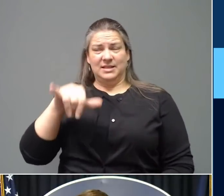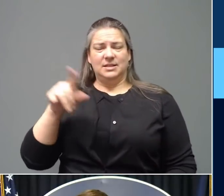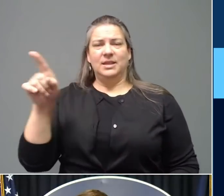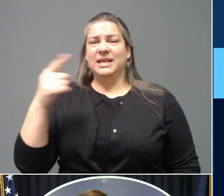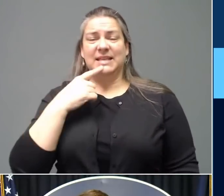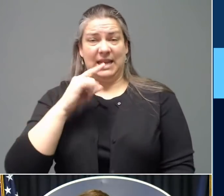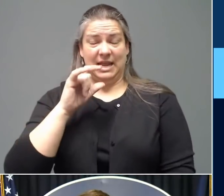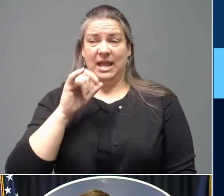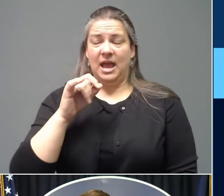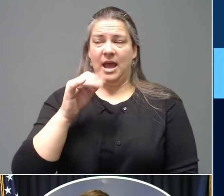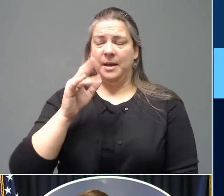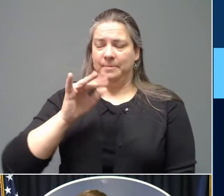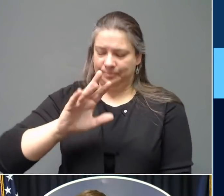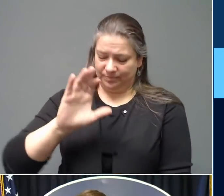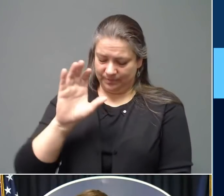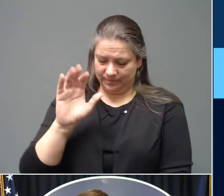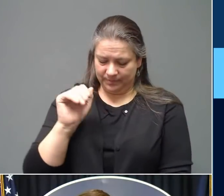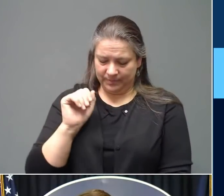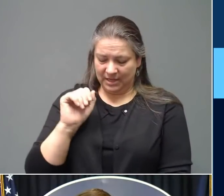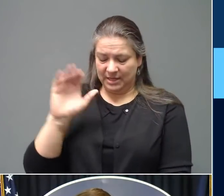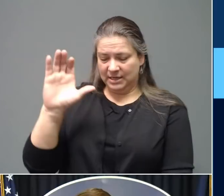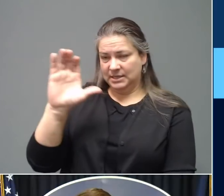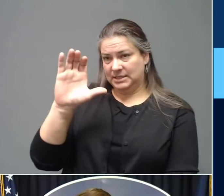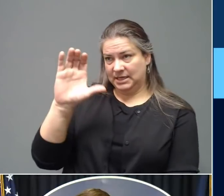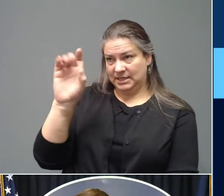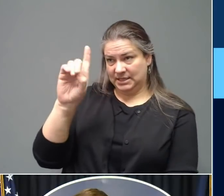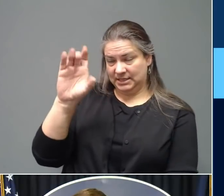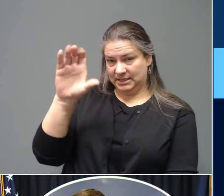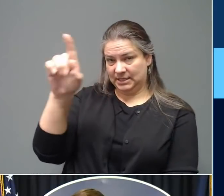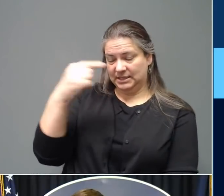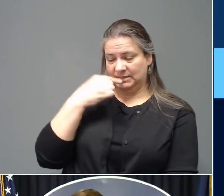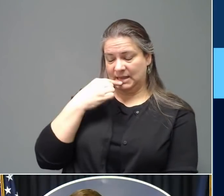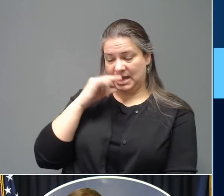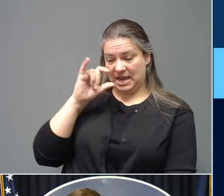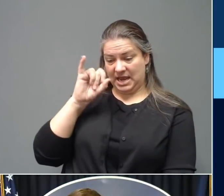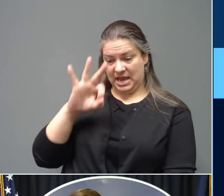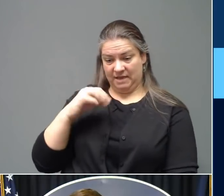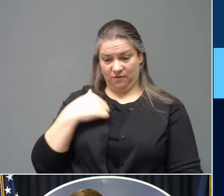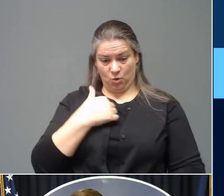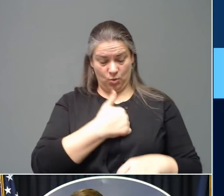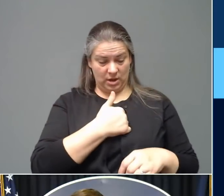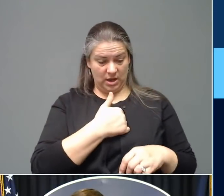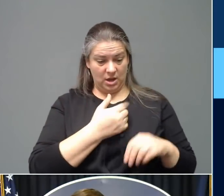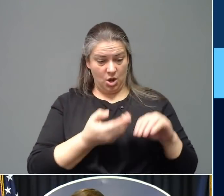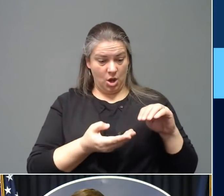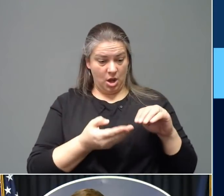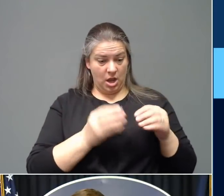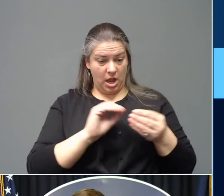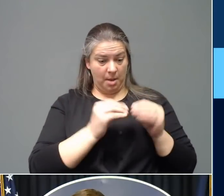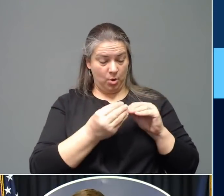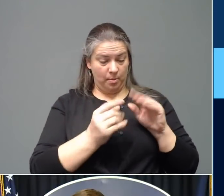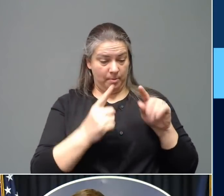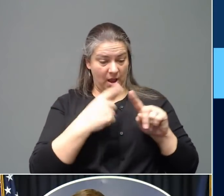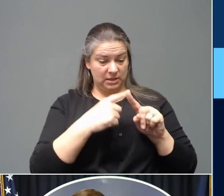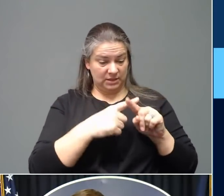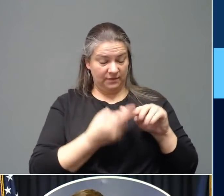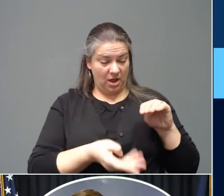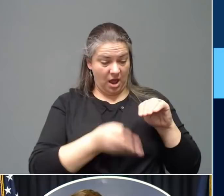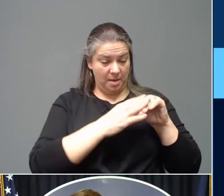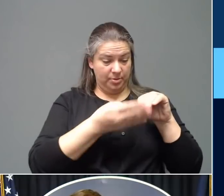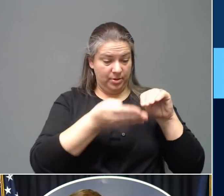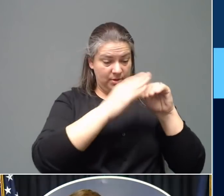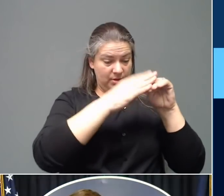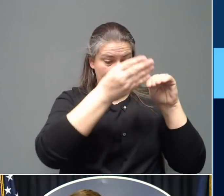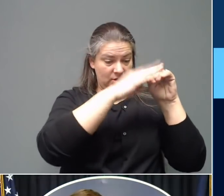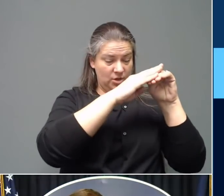got cases going up instead of 2 weeks of cases going down, things should be shut down. And this is the problem when you